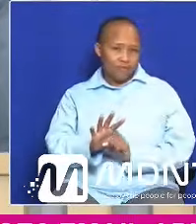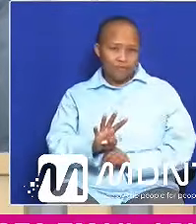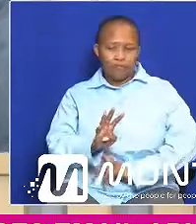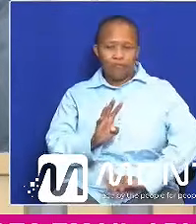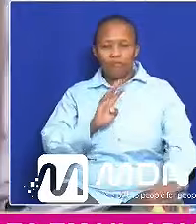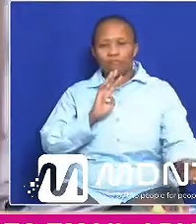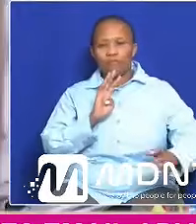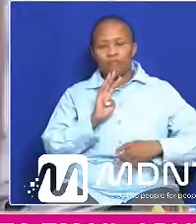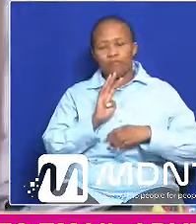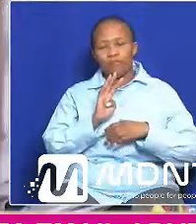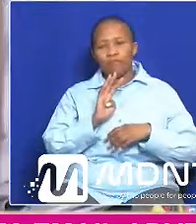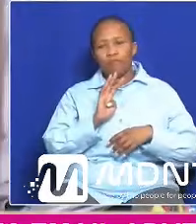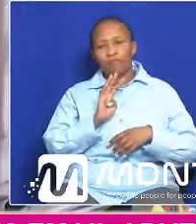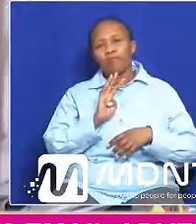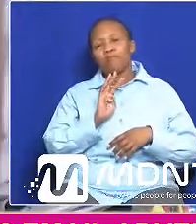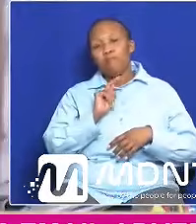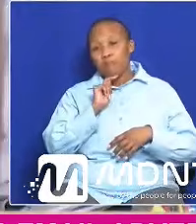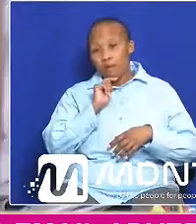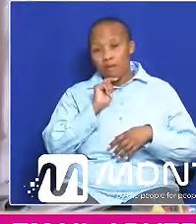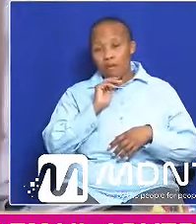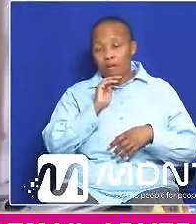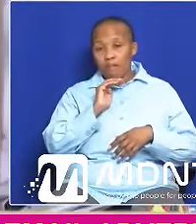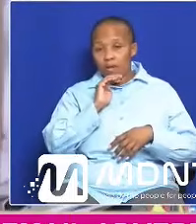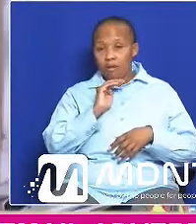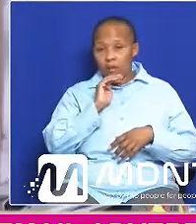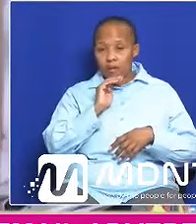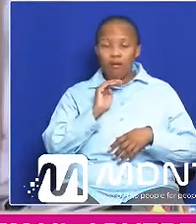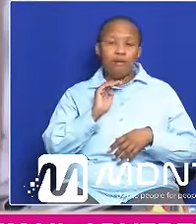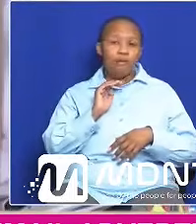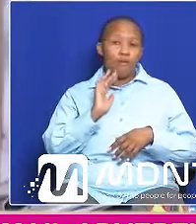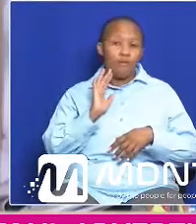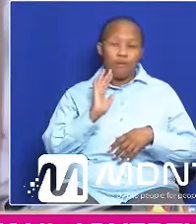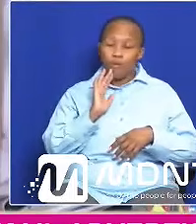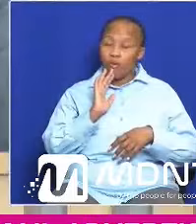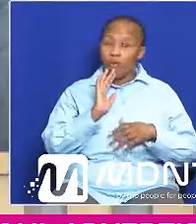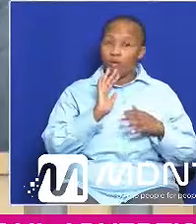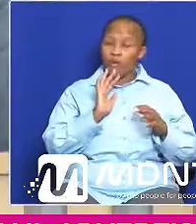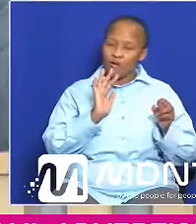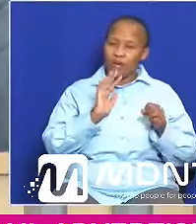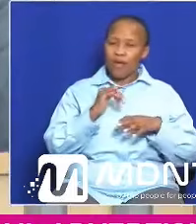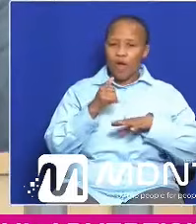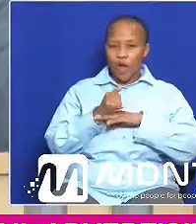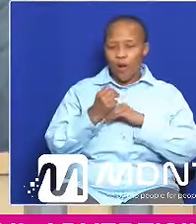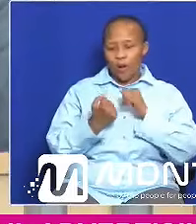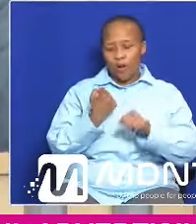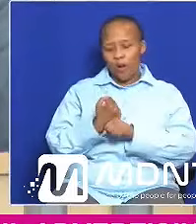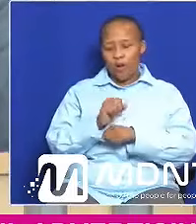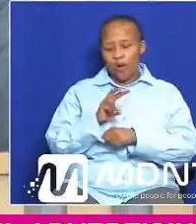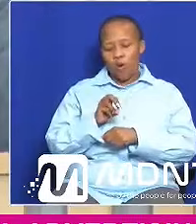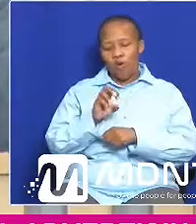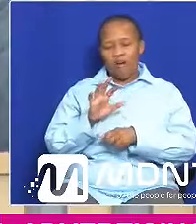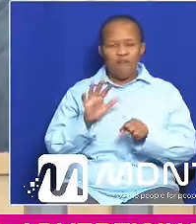by, you said early 24, by early 2025. It was fully repaid. Yes, in 2025, but